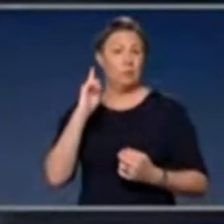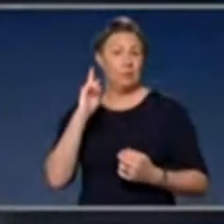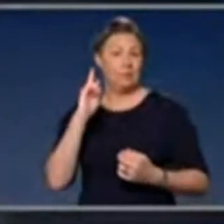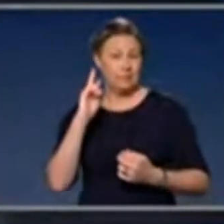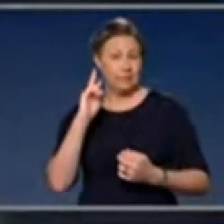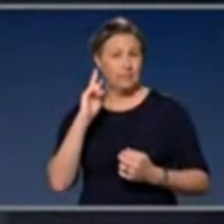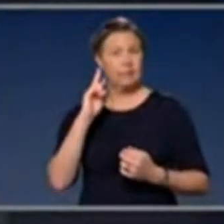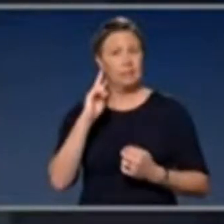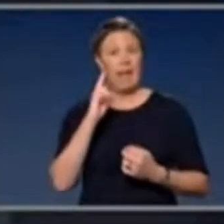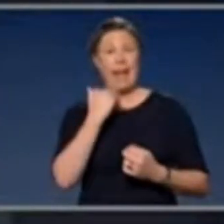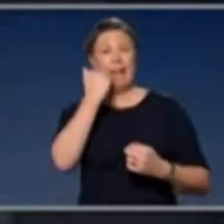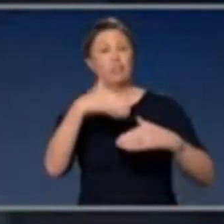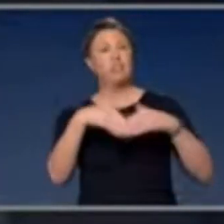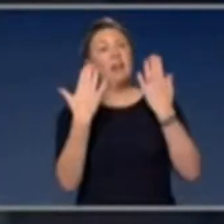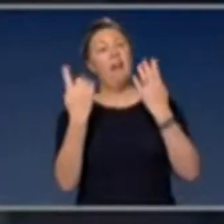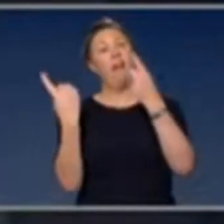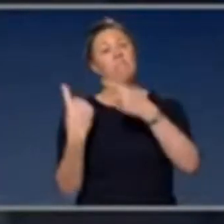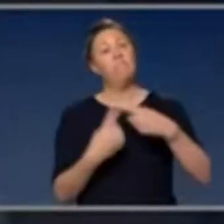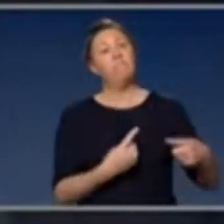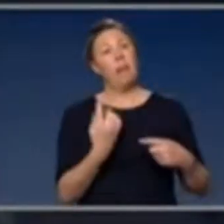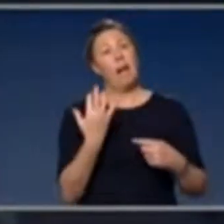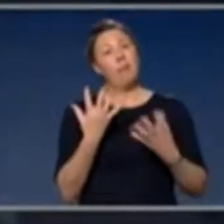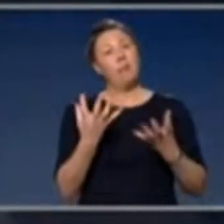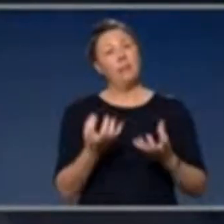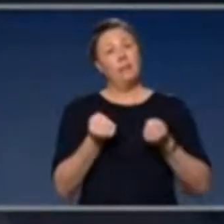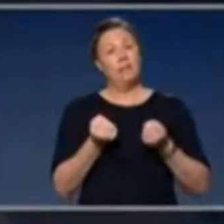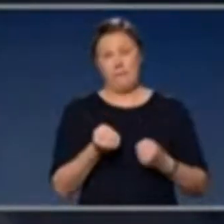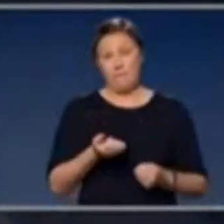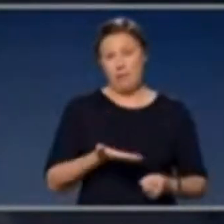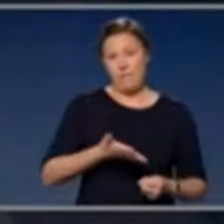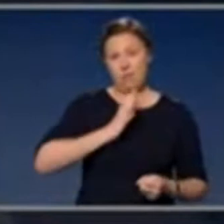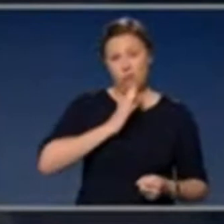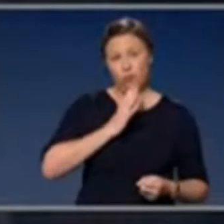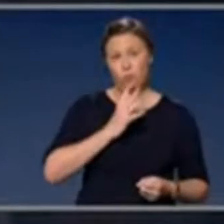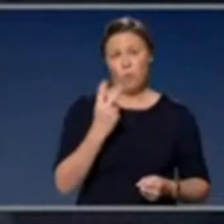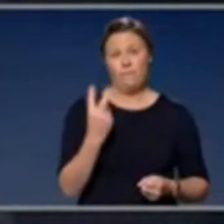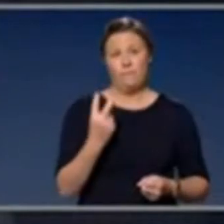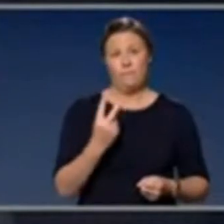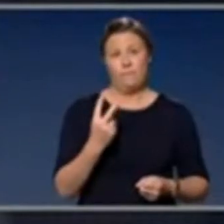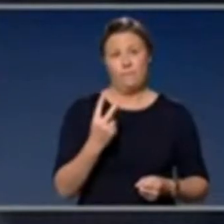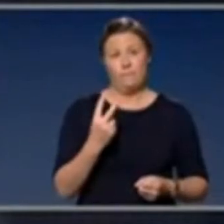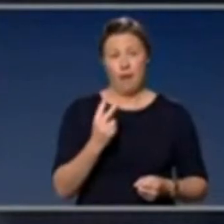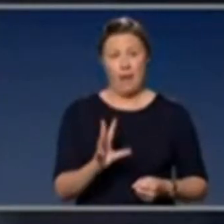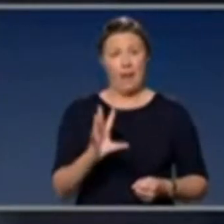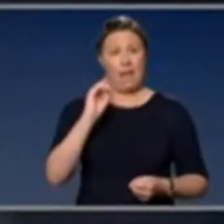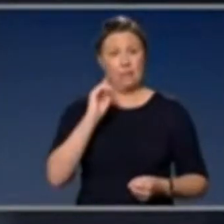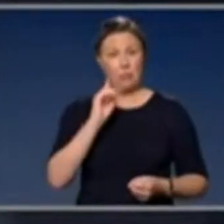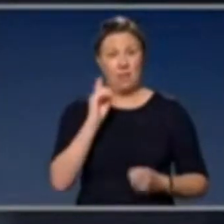average daily number for that week was 512. For last week, it